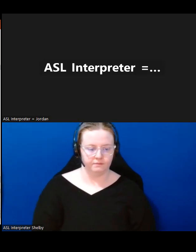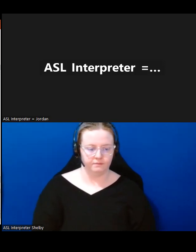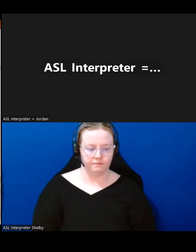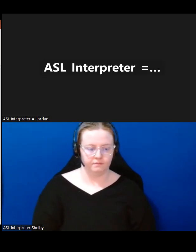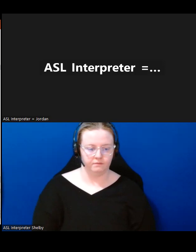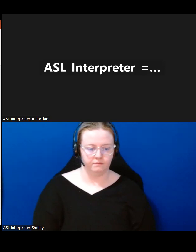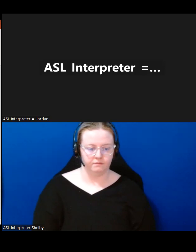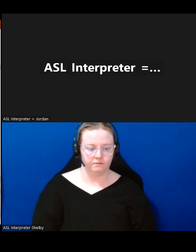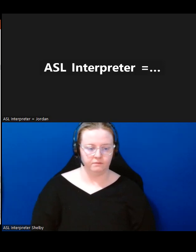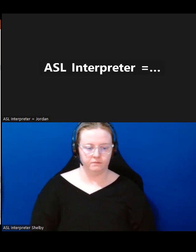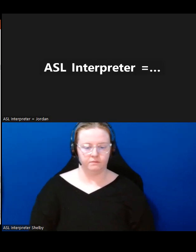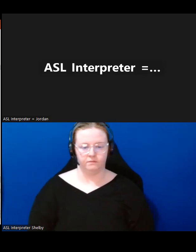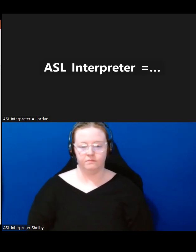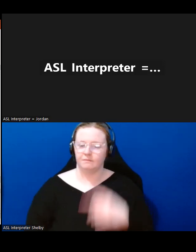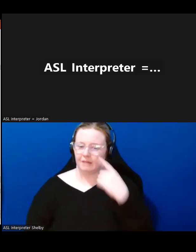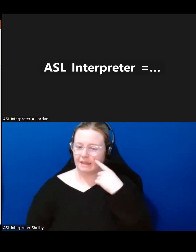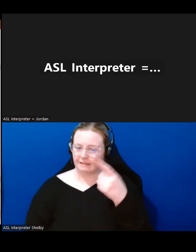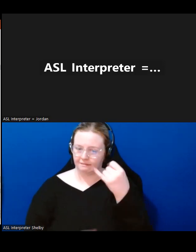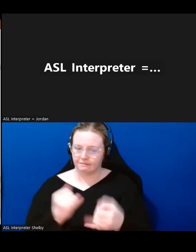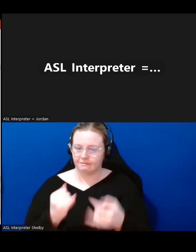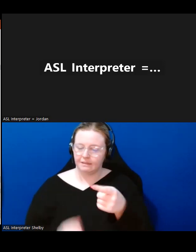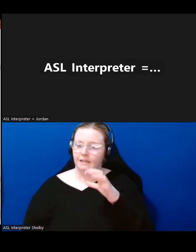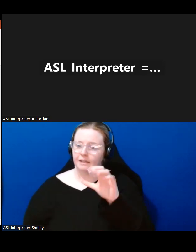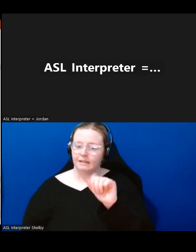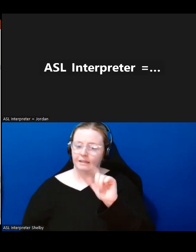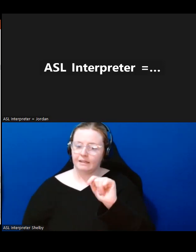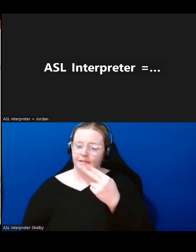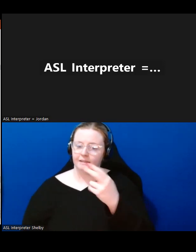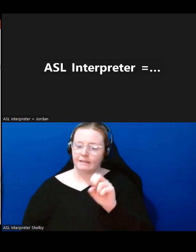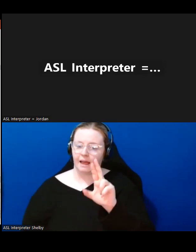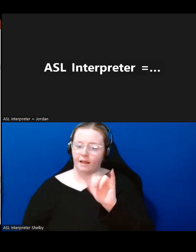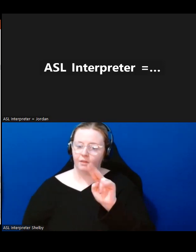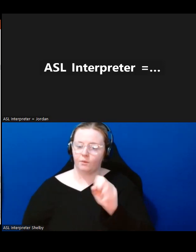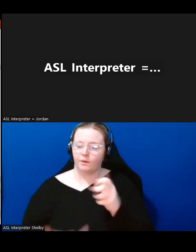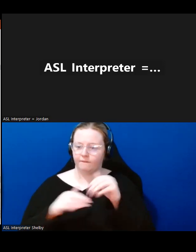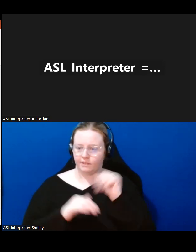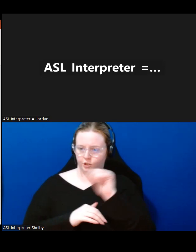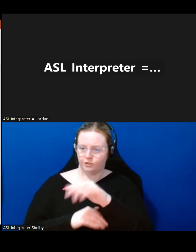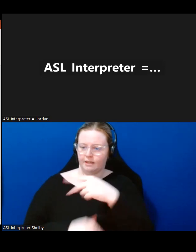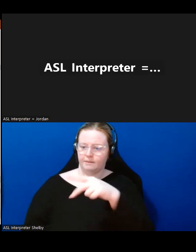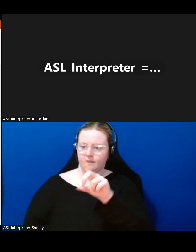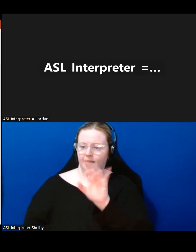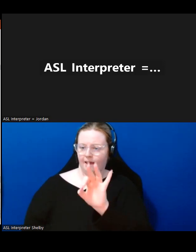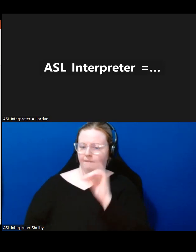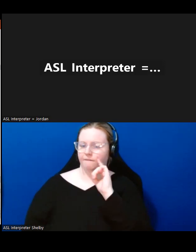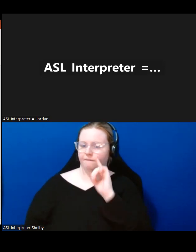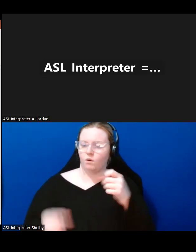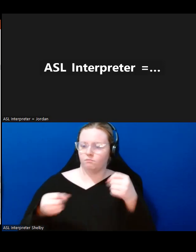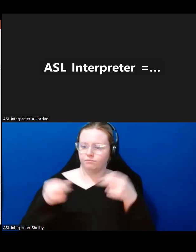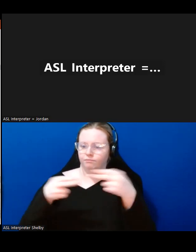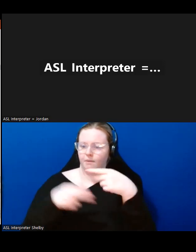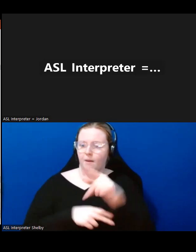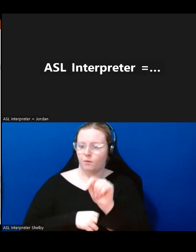Catherine, I think you sent this out to folks. We did send a PDF of the slides. So if you're looking to contact